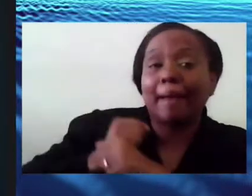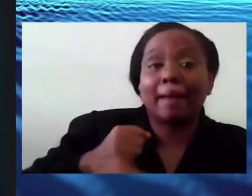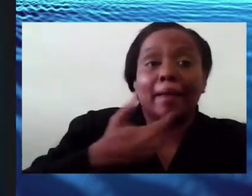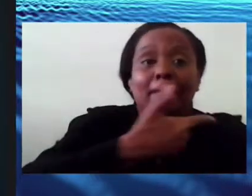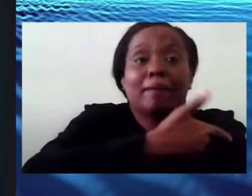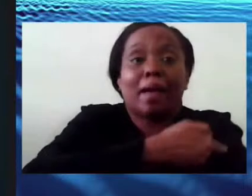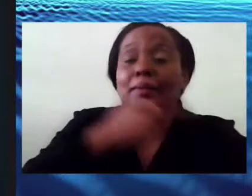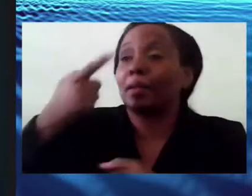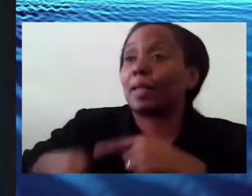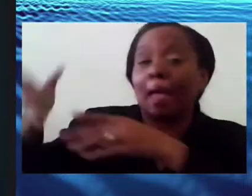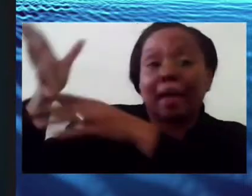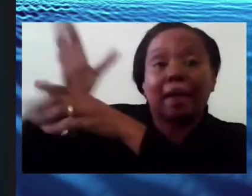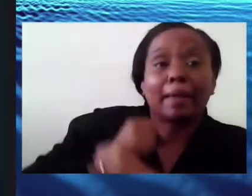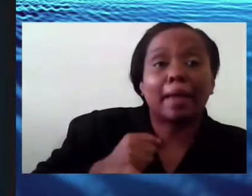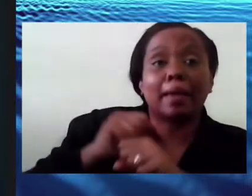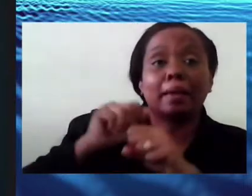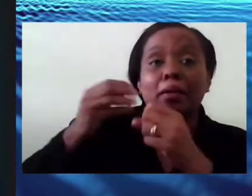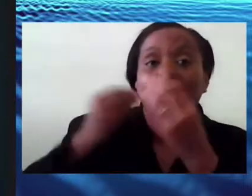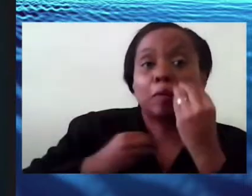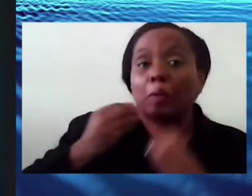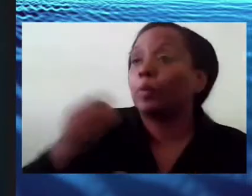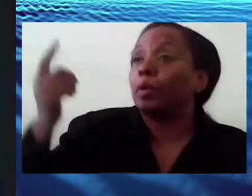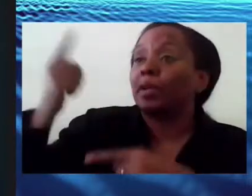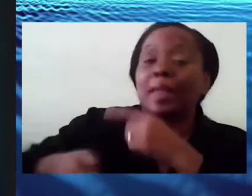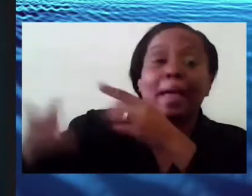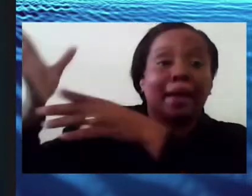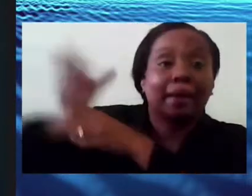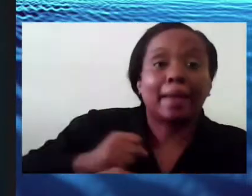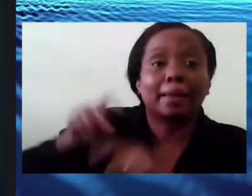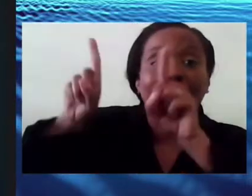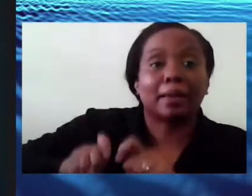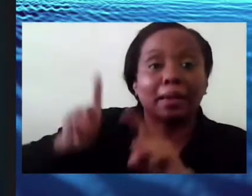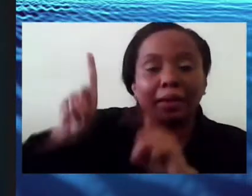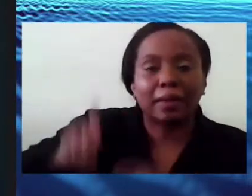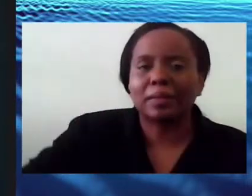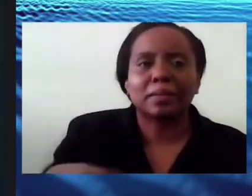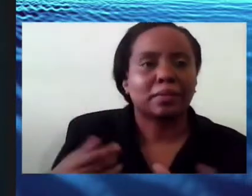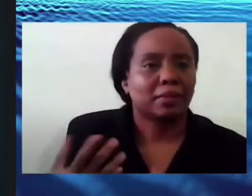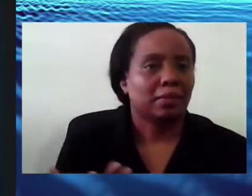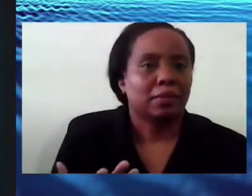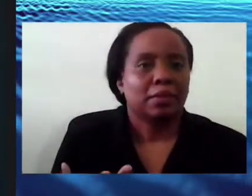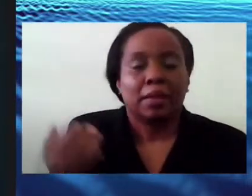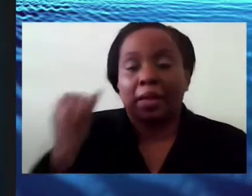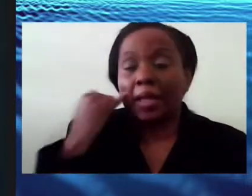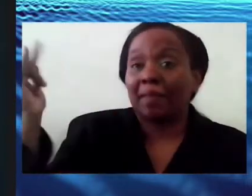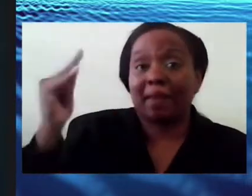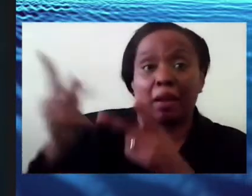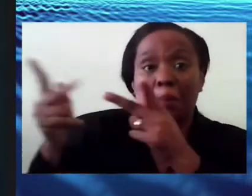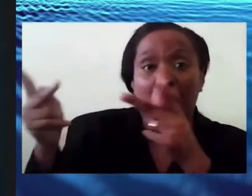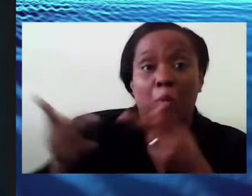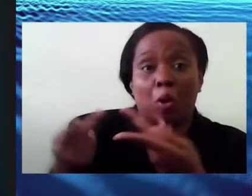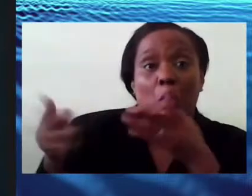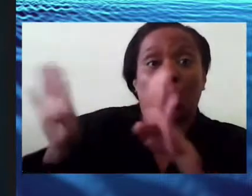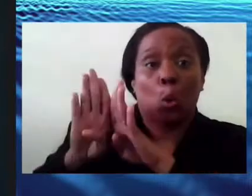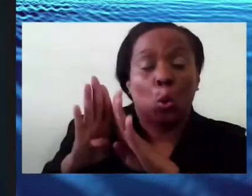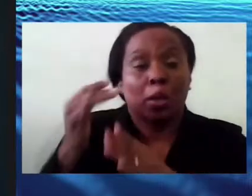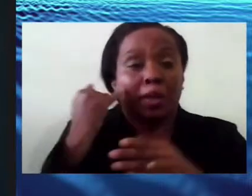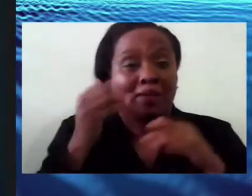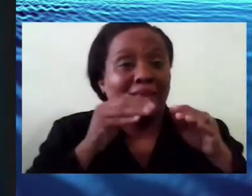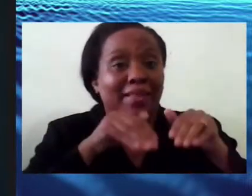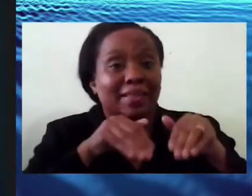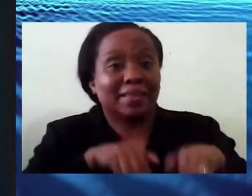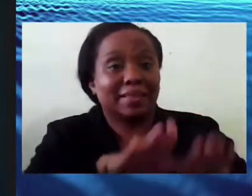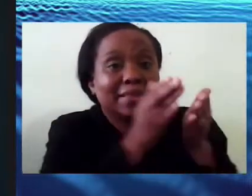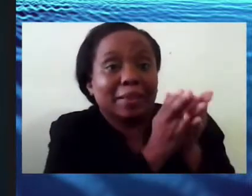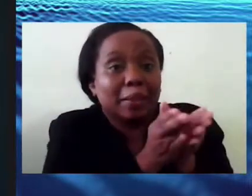in. We can't get tests in. We can't get basic supplies in with the airport and the seaport closed. Colonel Bostic may